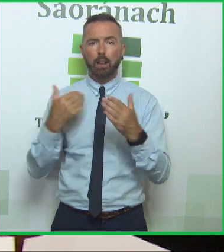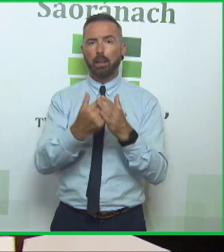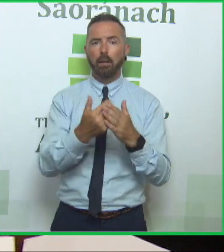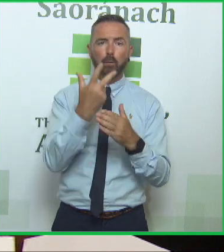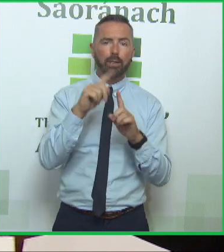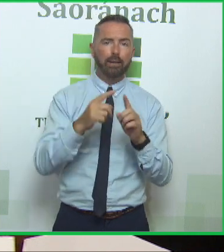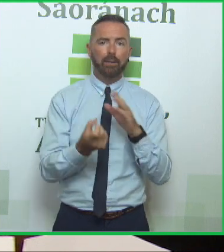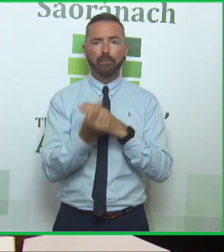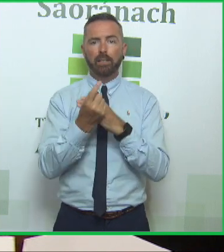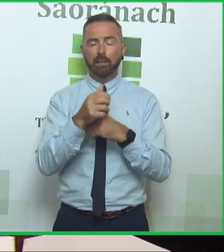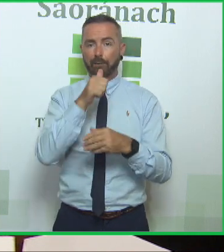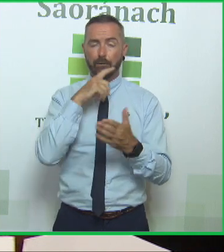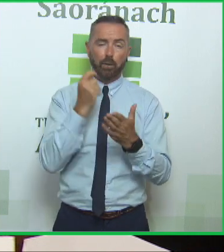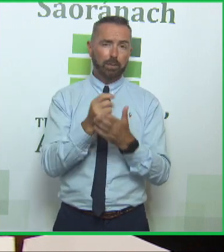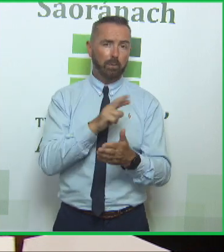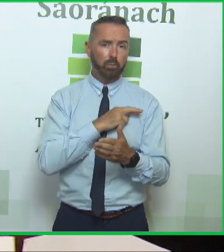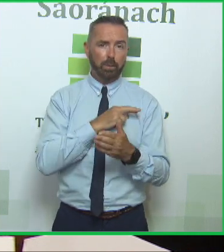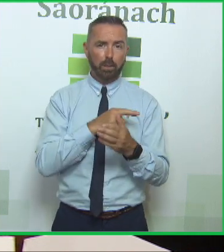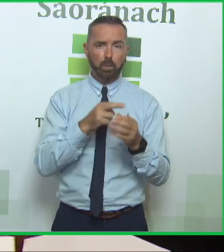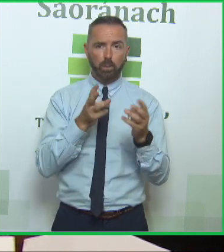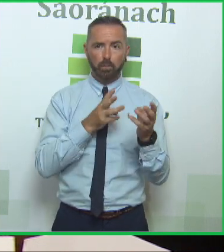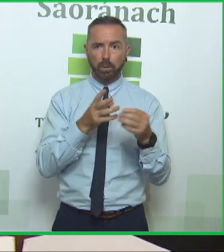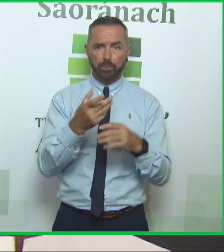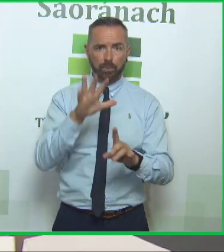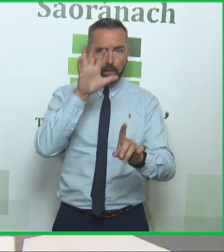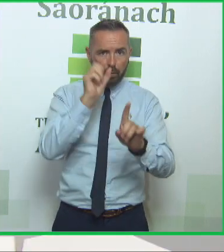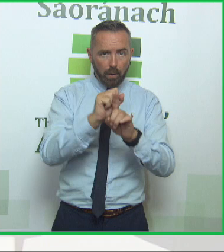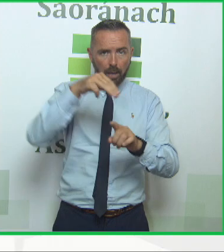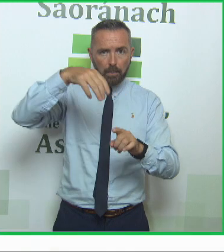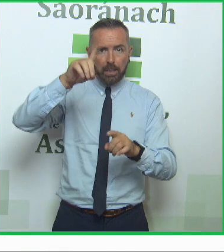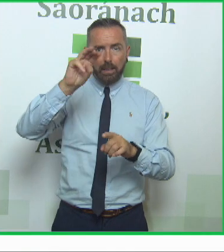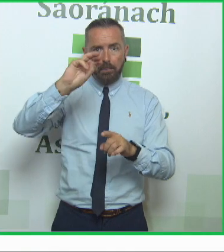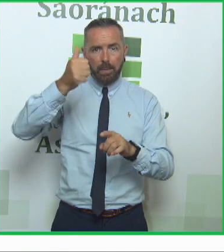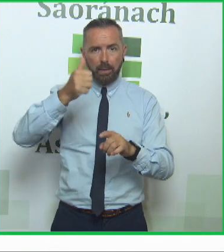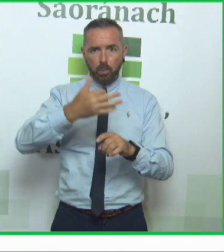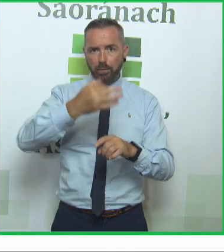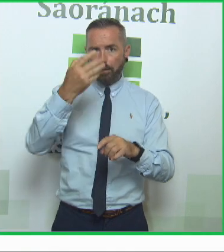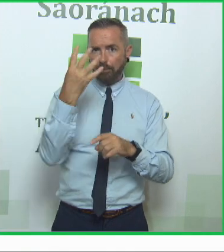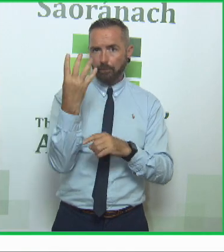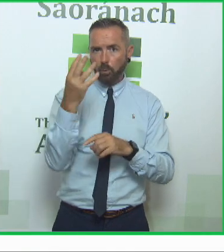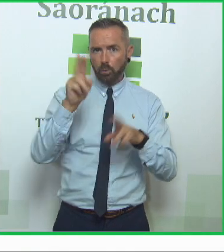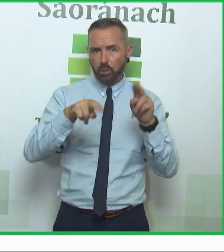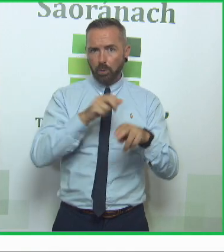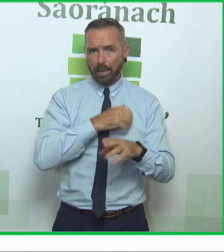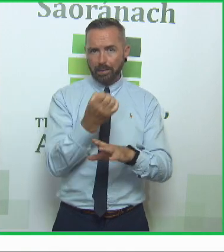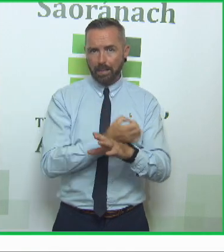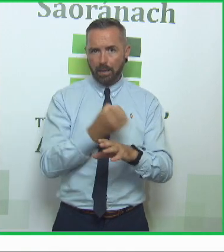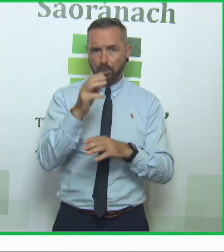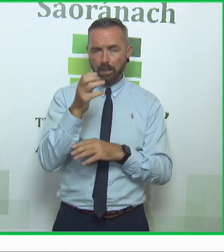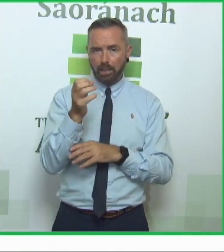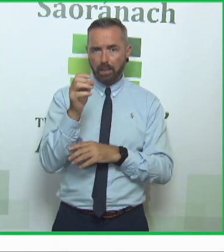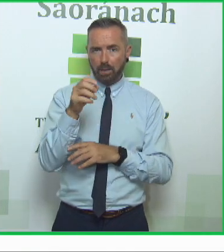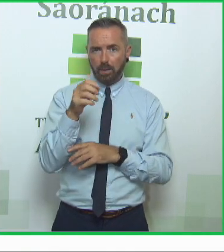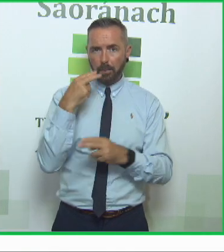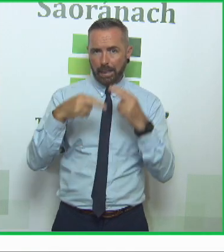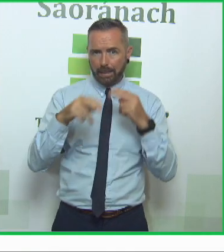events. This is the first time we've ever quantified MDMA, and we found 4 new drugs at Electric Picnic, and from the past 2 festivals